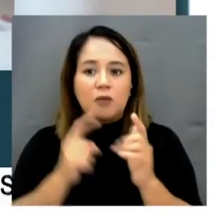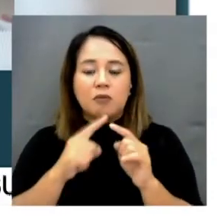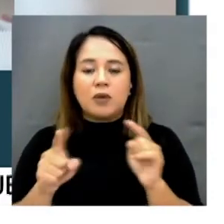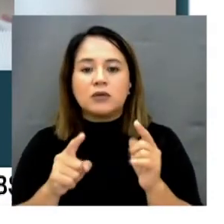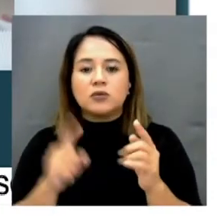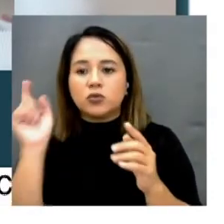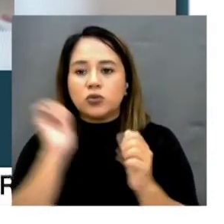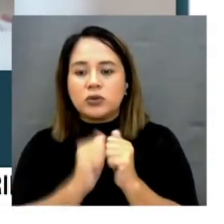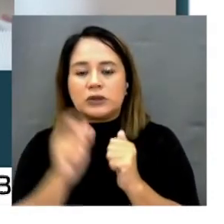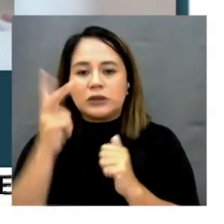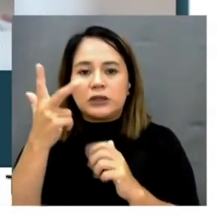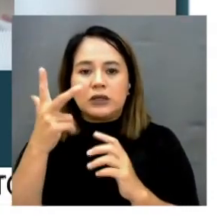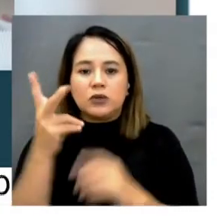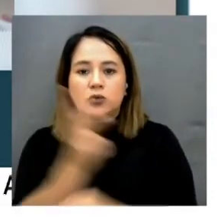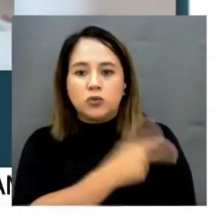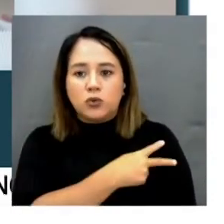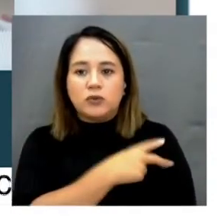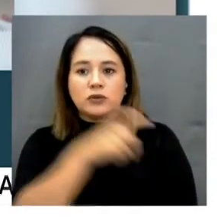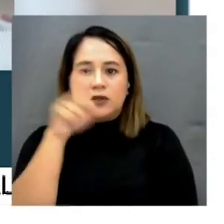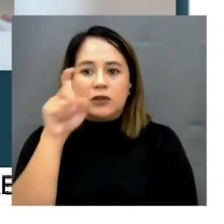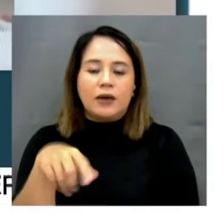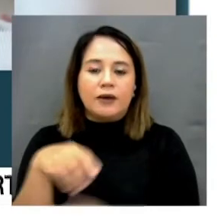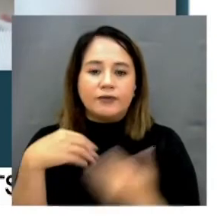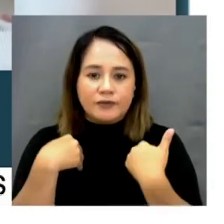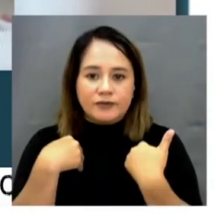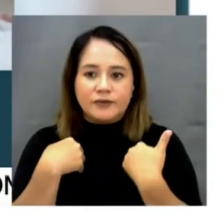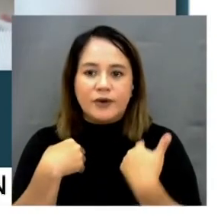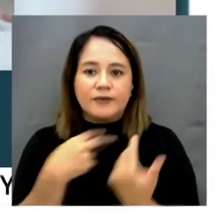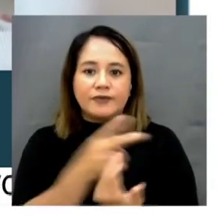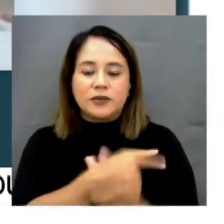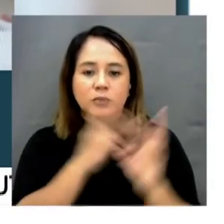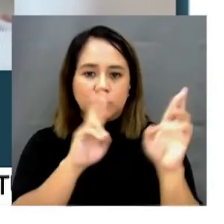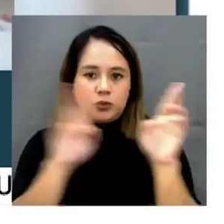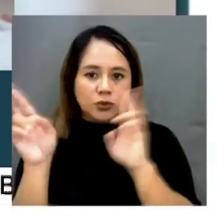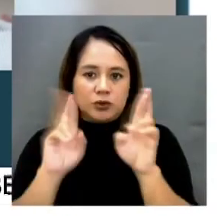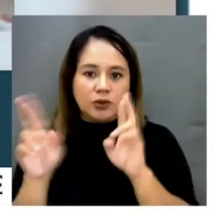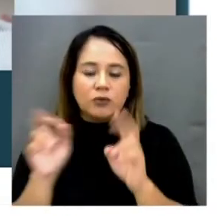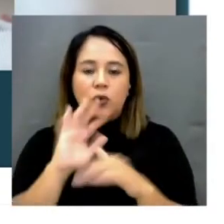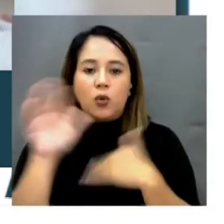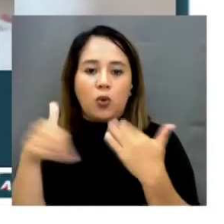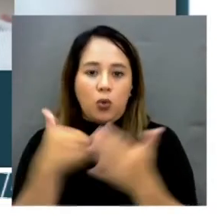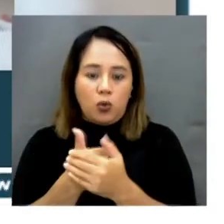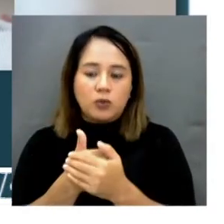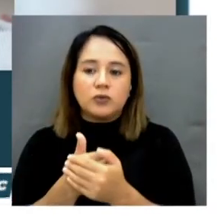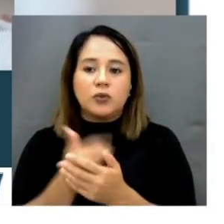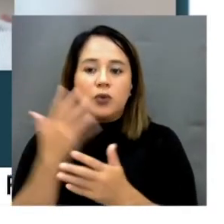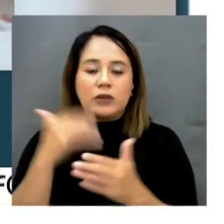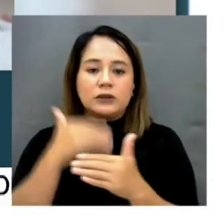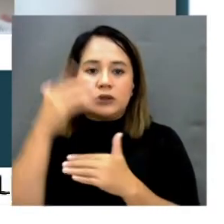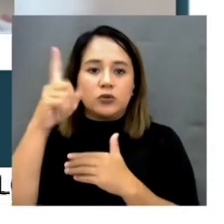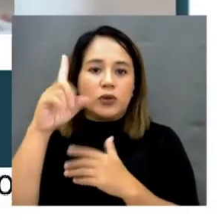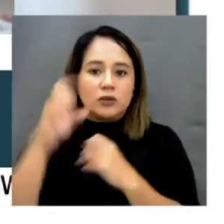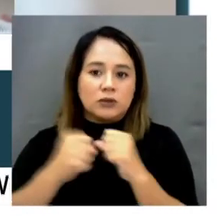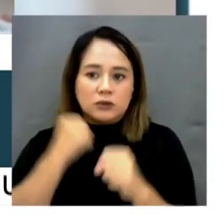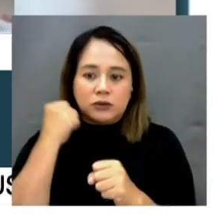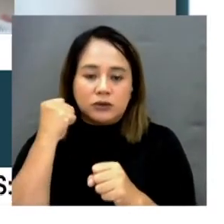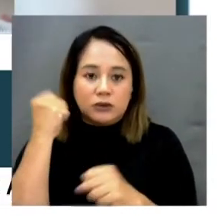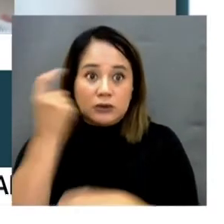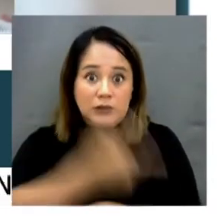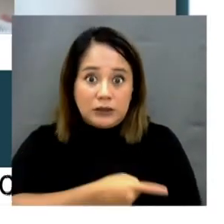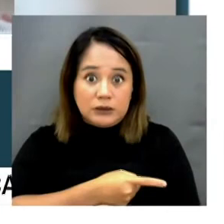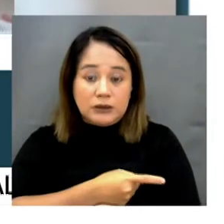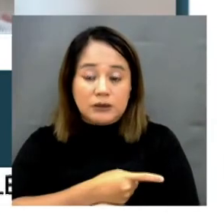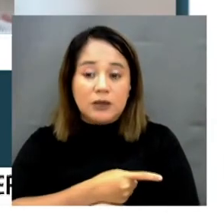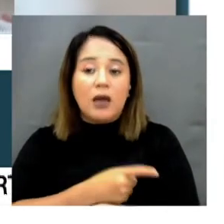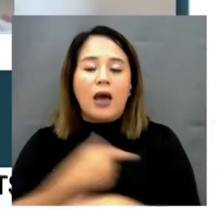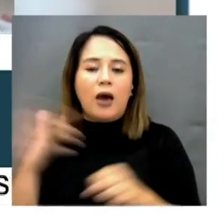to 3 doses and have the vaccines ready for everybody, so that in the next 100 days you have